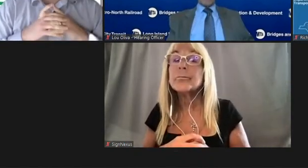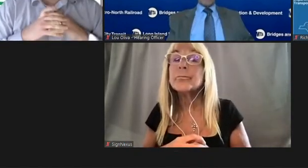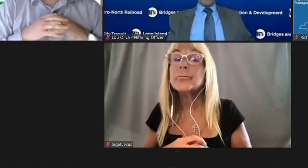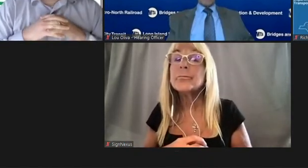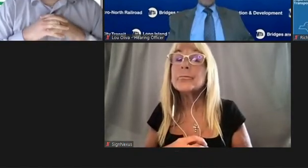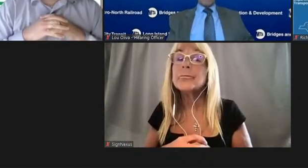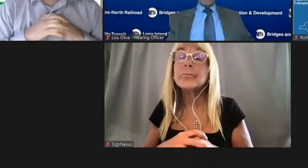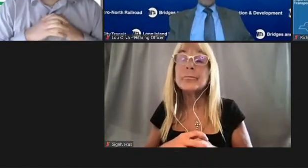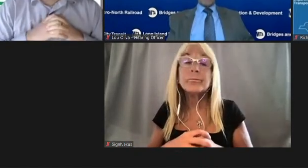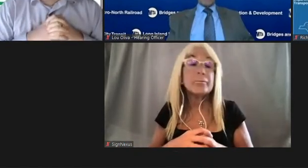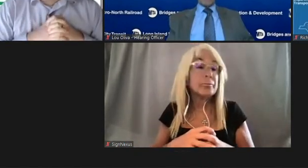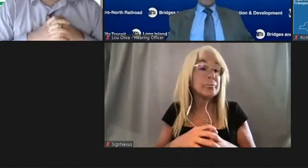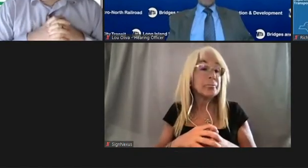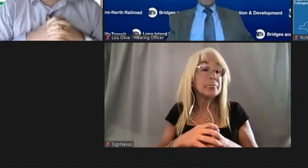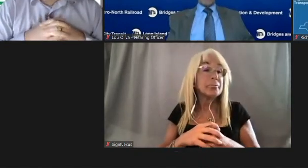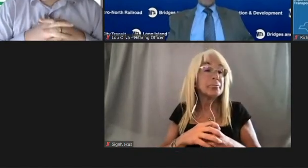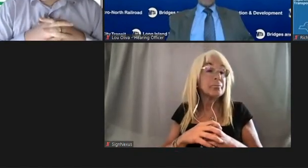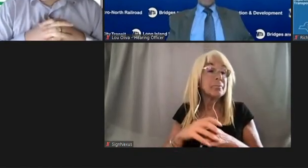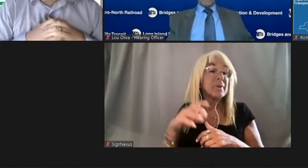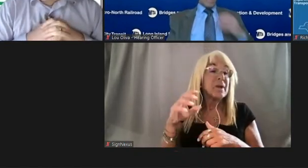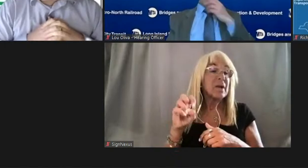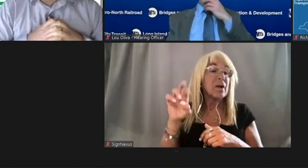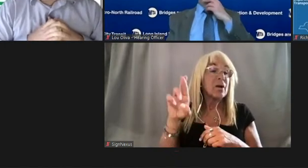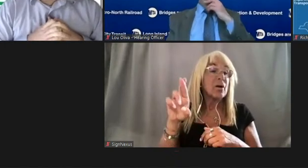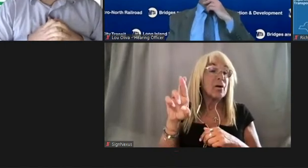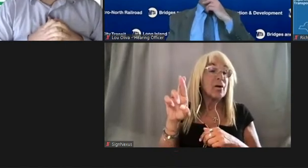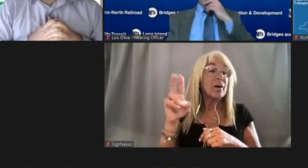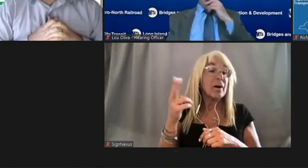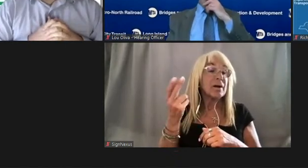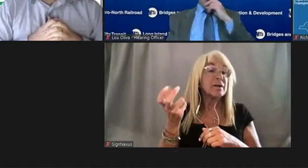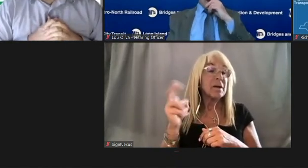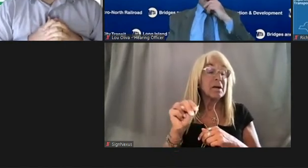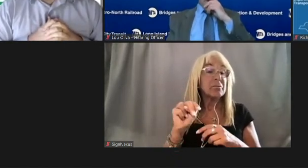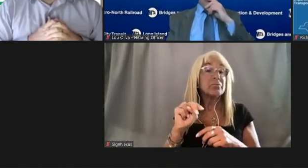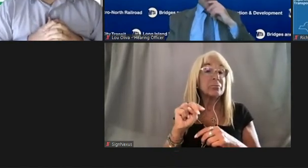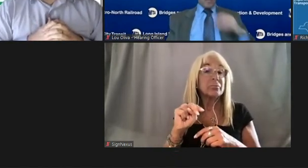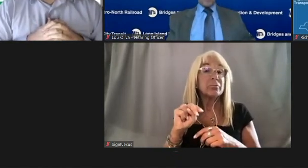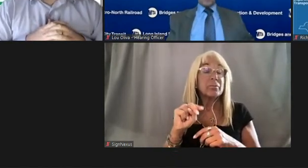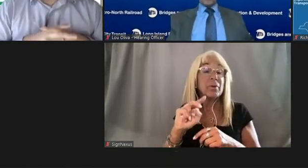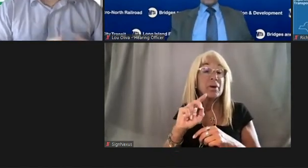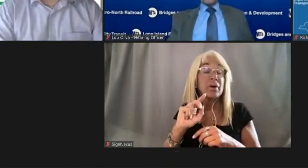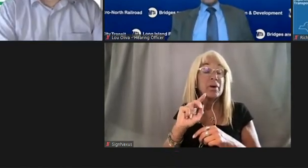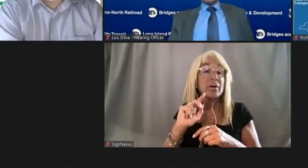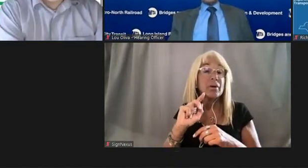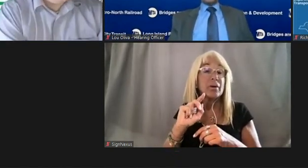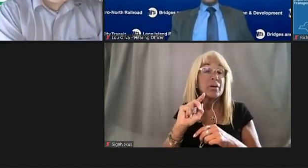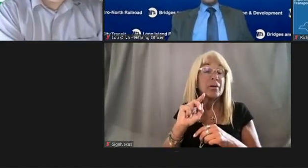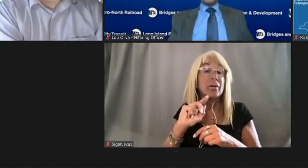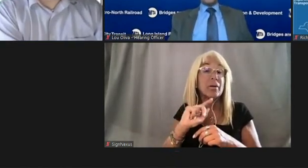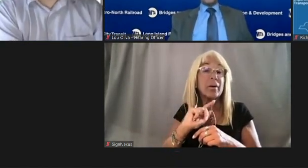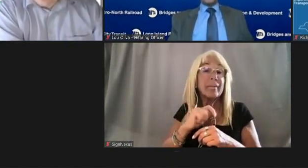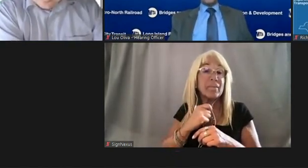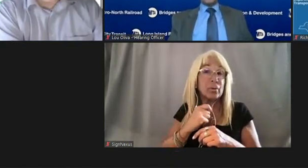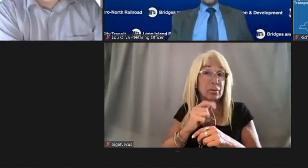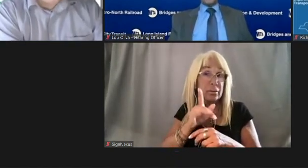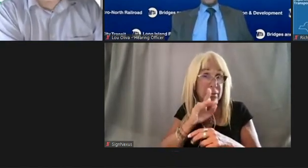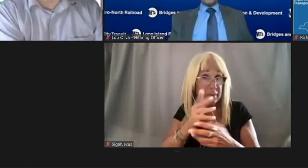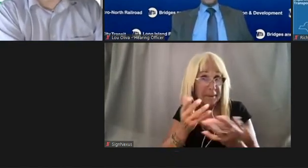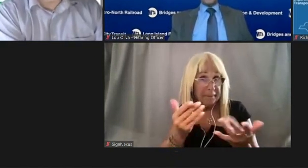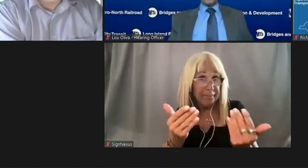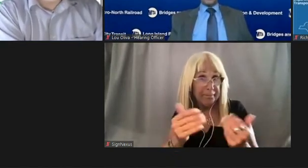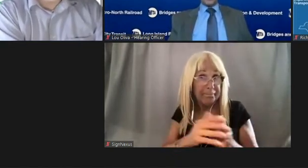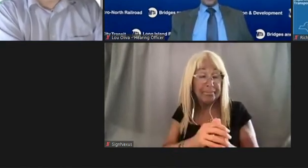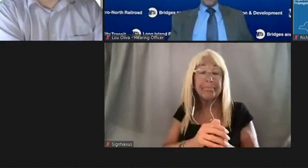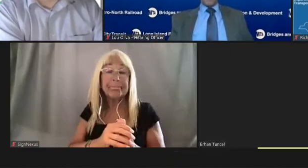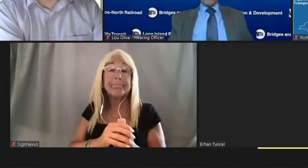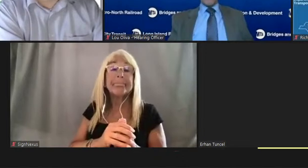Erin you man meet yourself and begin your remarks hello uh can you hear me yes